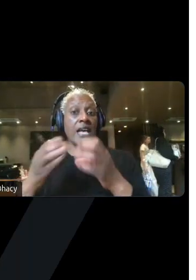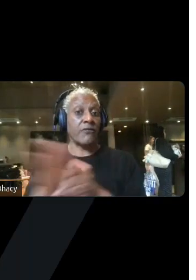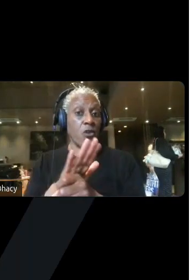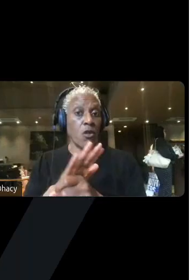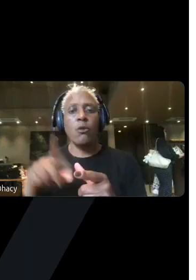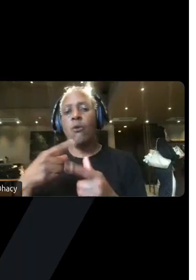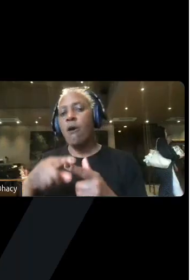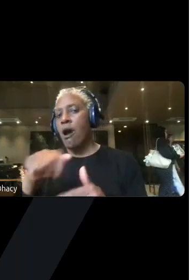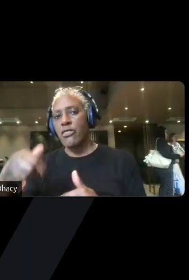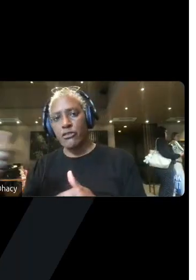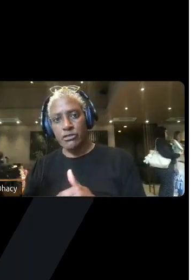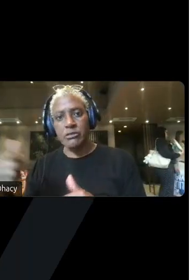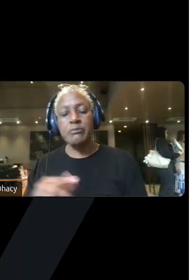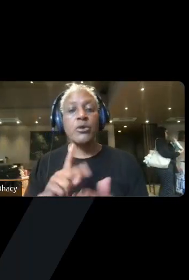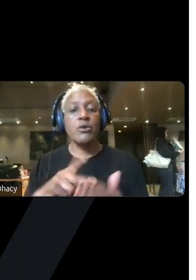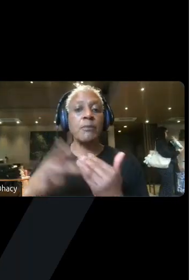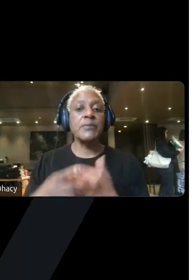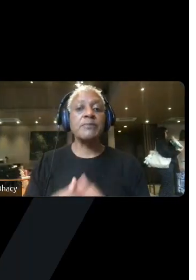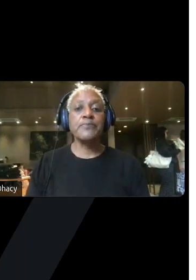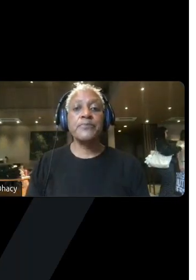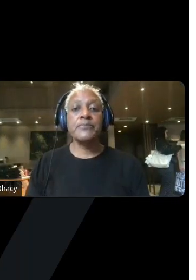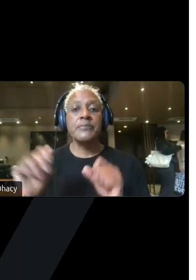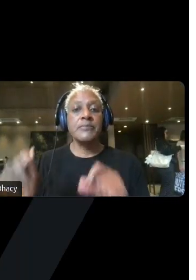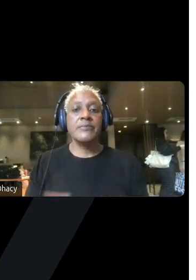We can go to the next slide.